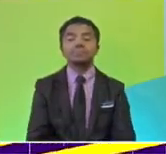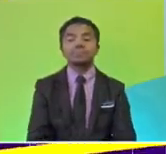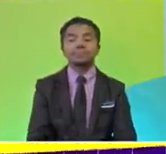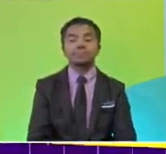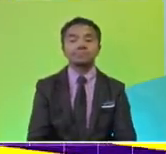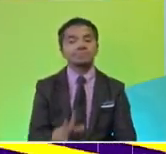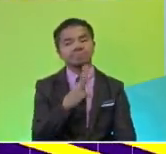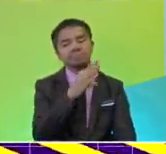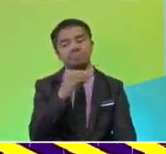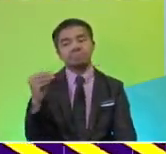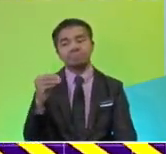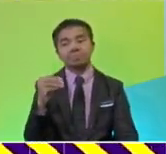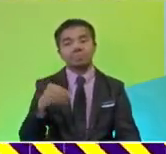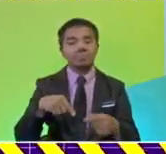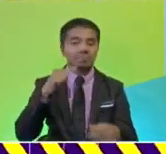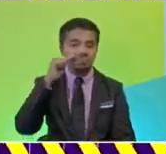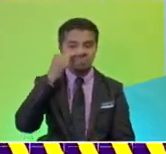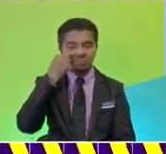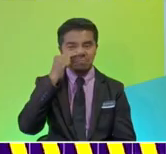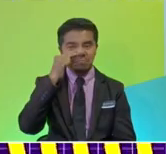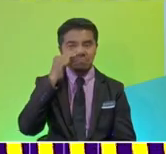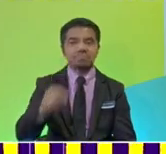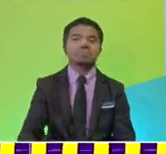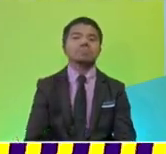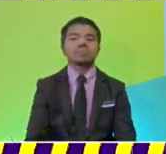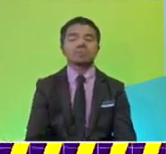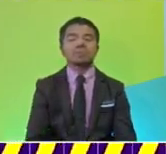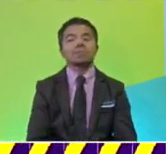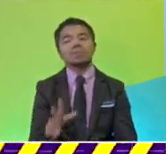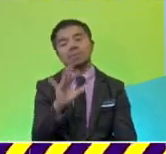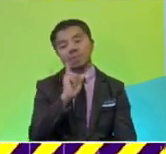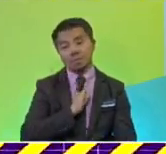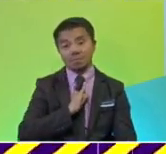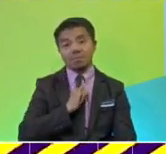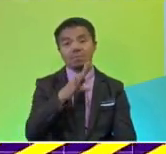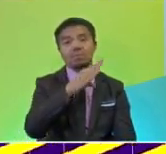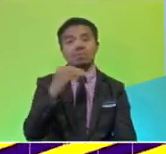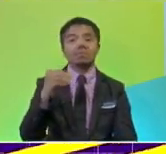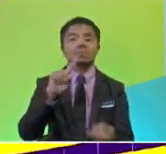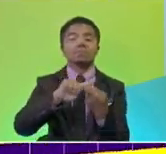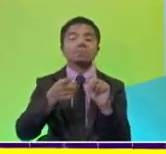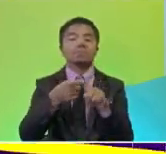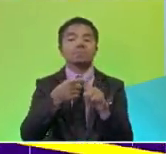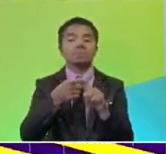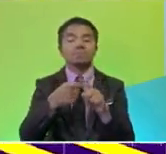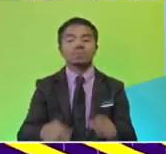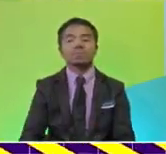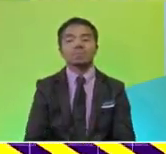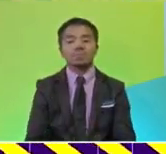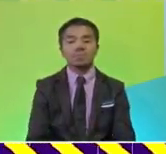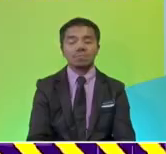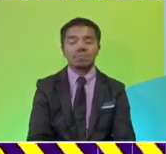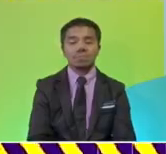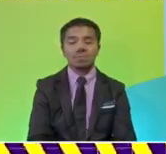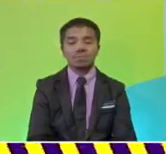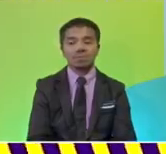boring. But one of my friends has suggested that we go sailing. I think I'll give it a try, because it sounds